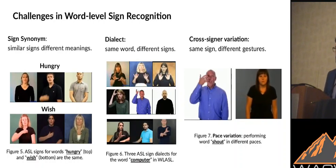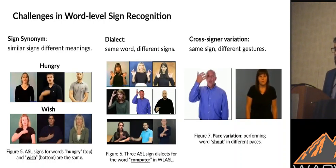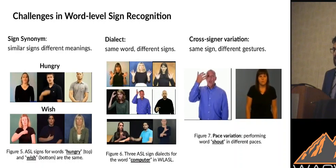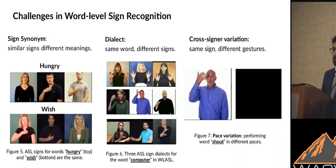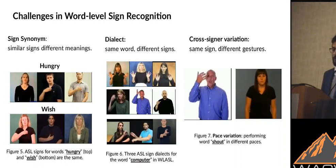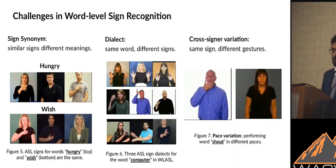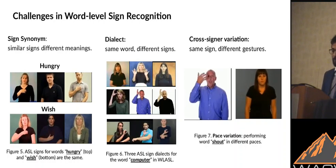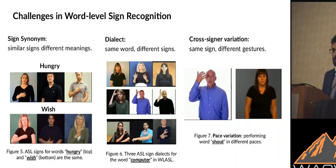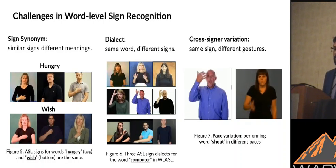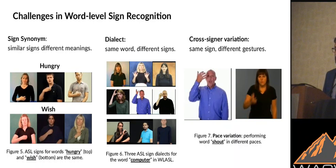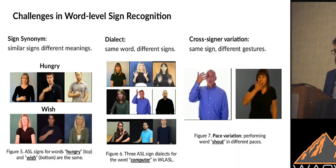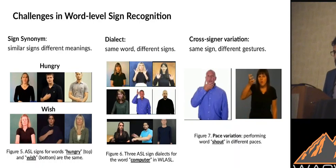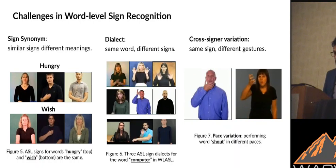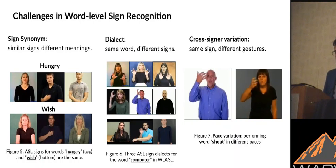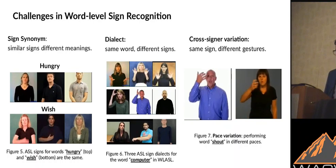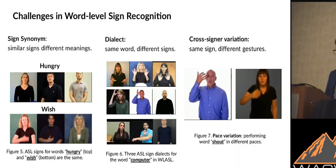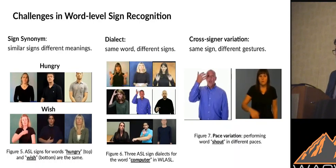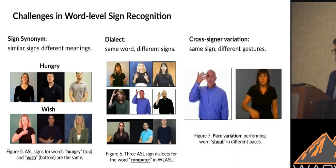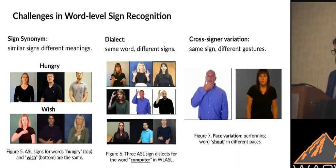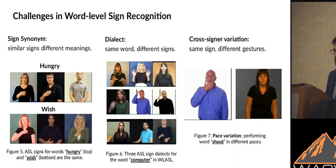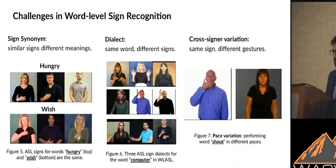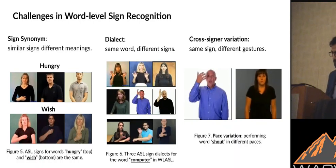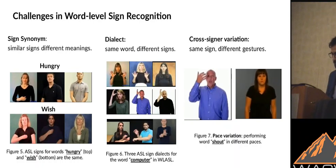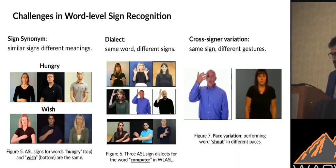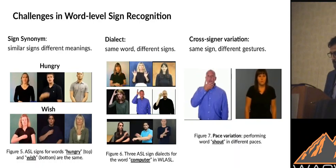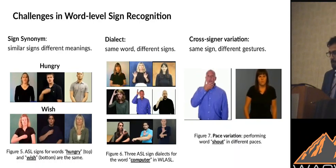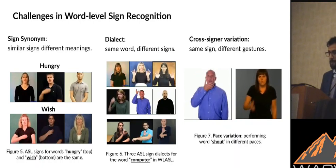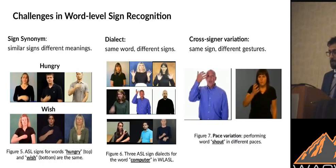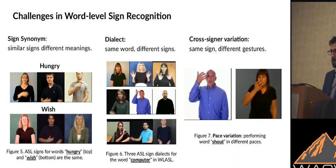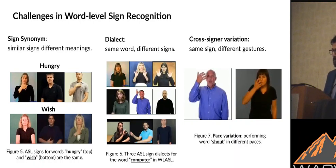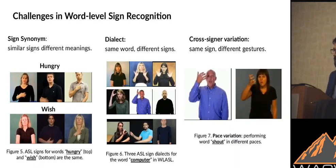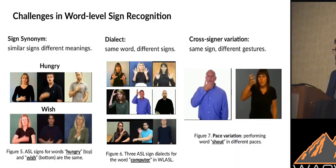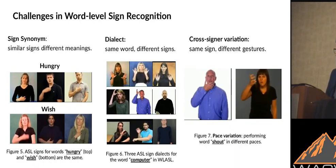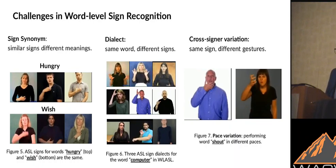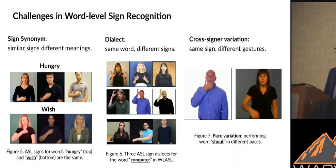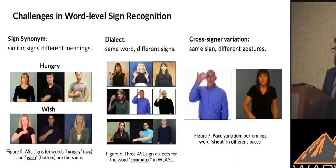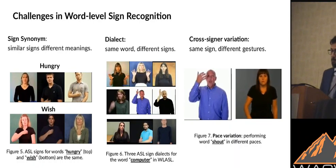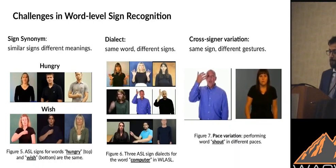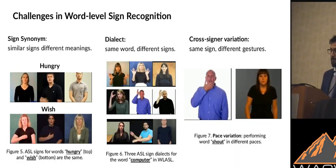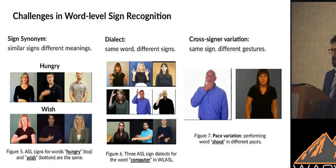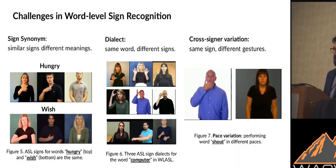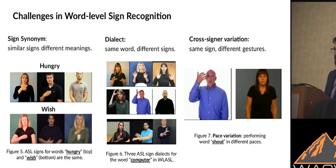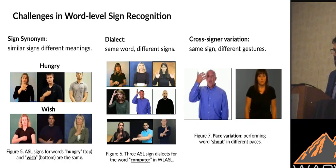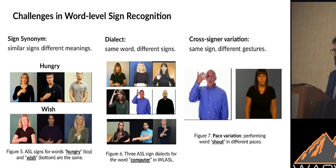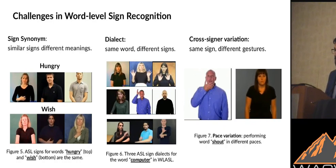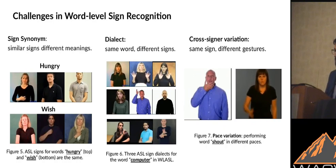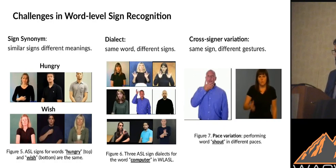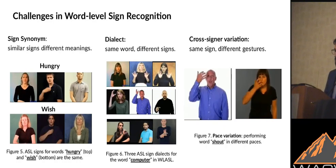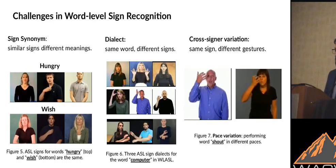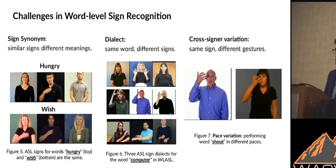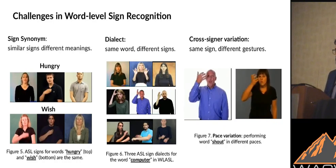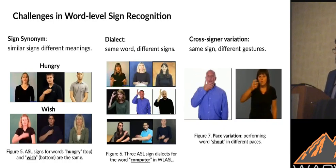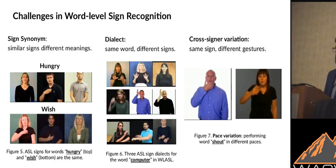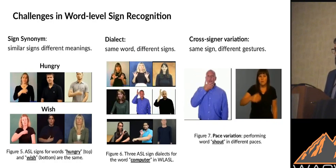understanding fine-grained gestures, that is in the left video. In the middle, people from different geographical